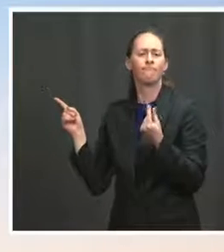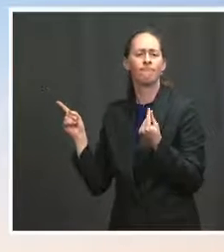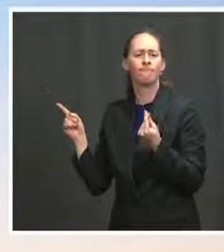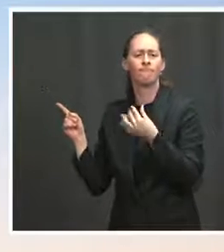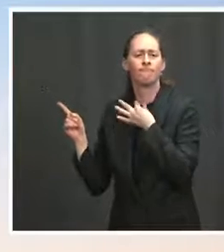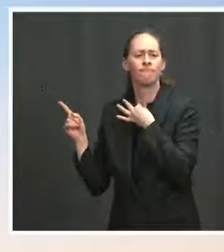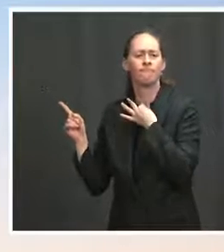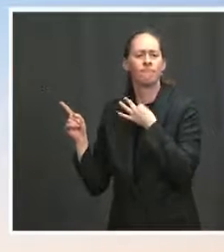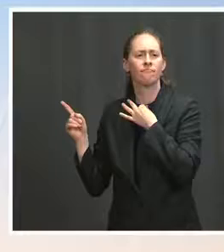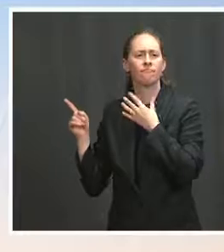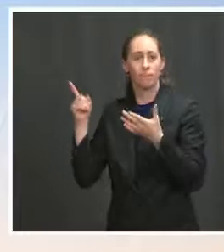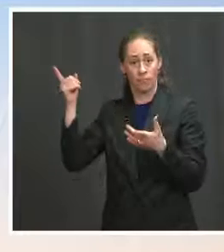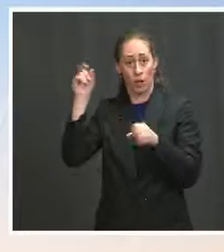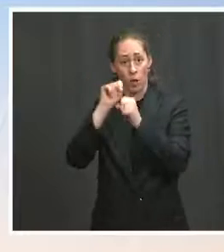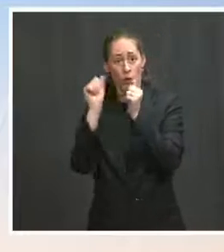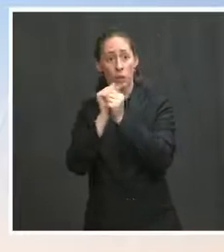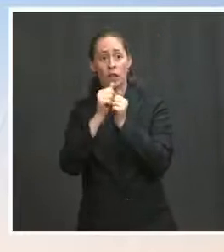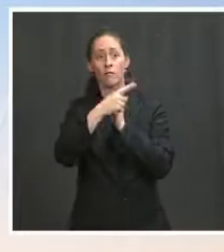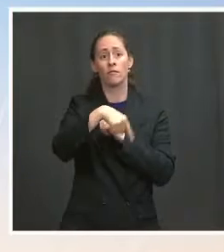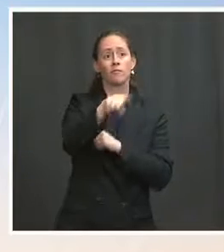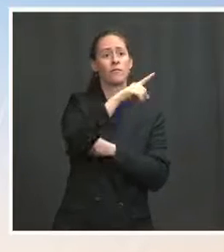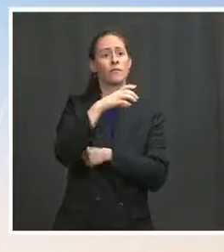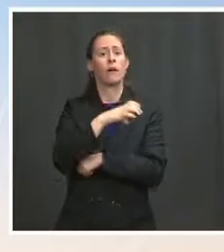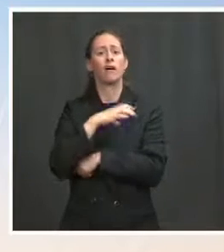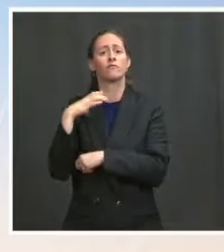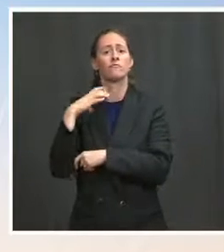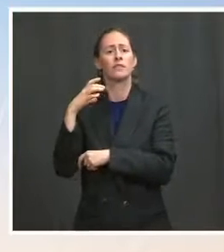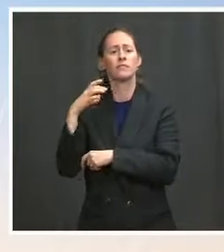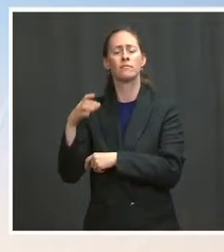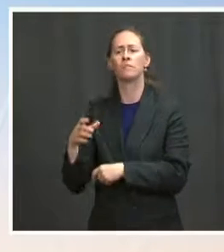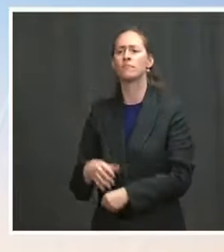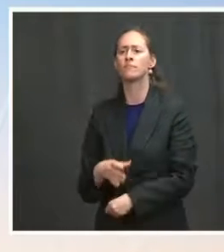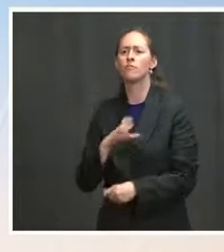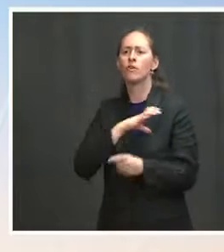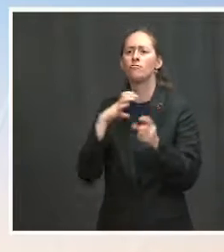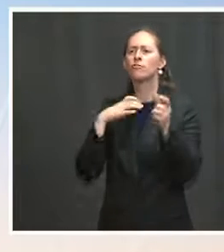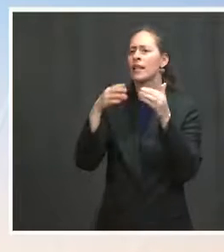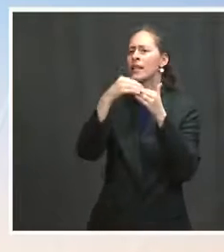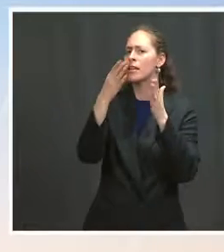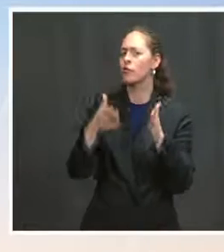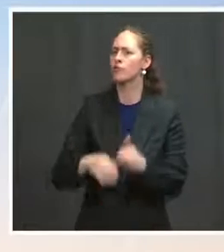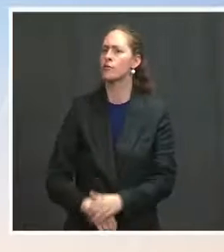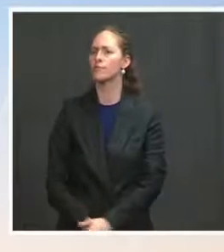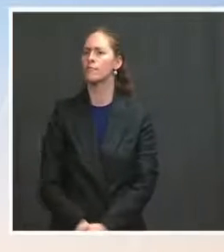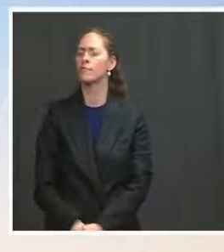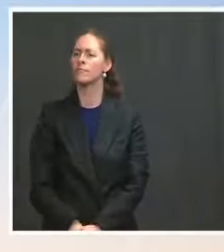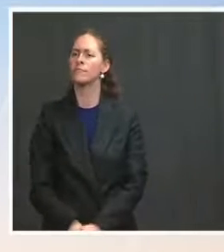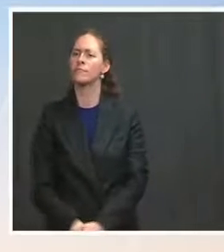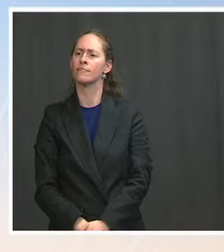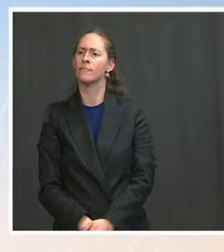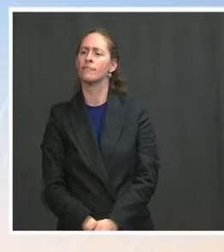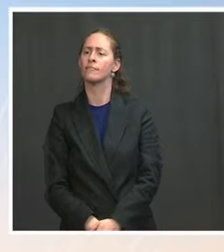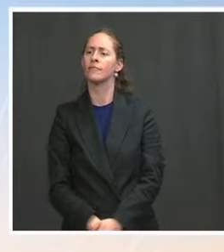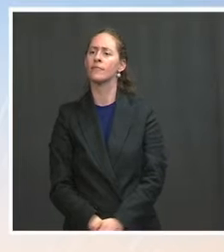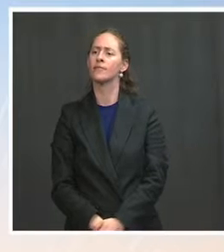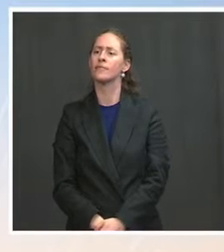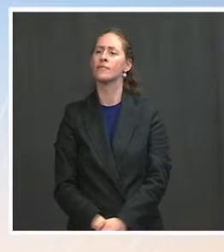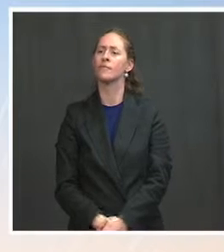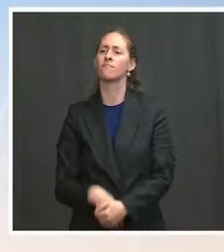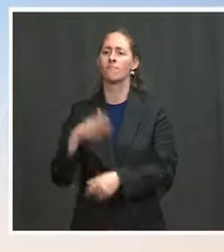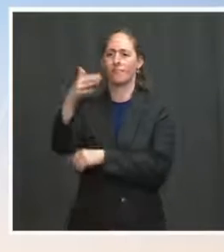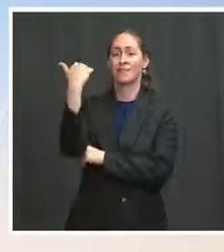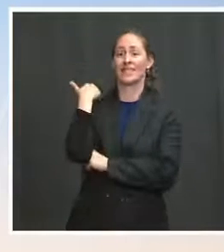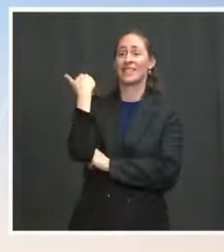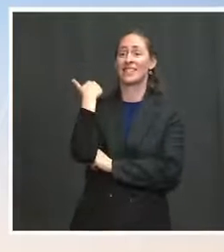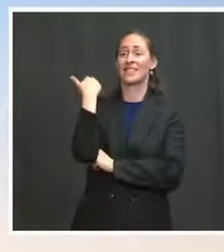the next steps in the reconciliation? Well, package? earlier this week, today's Friday, I think it was Wednesday, we did have a number of those individuals you mentioned, as